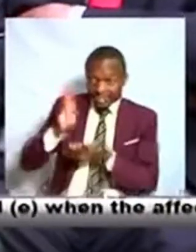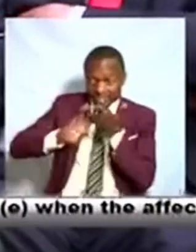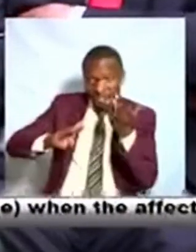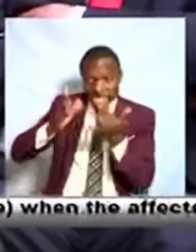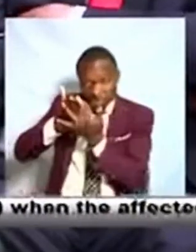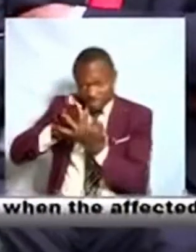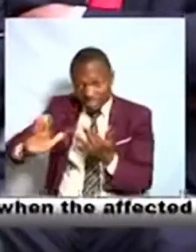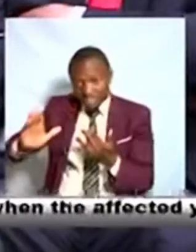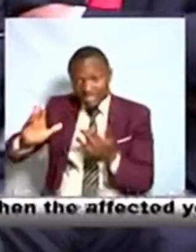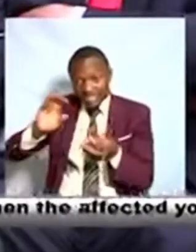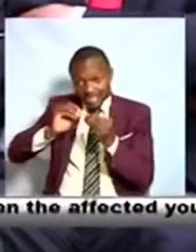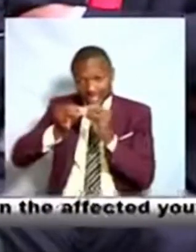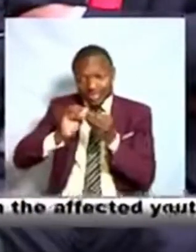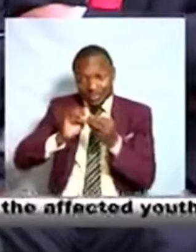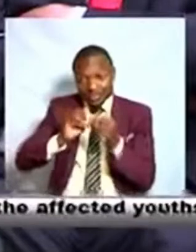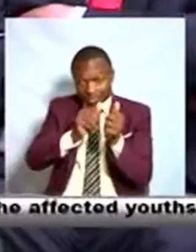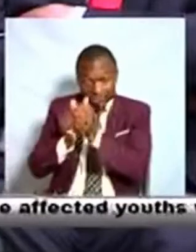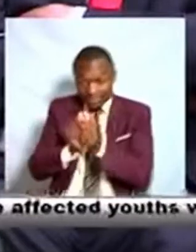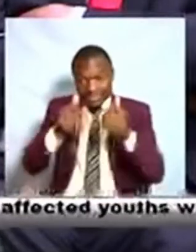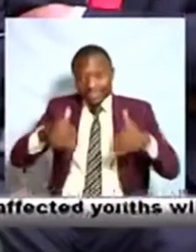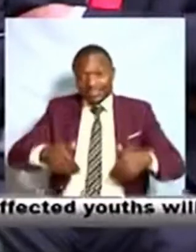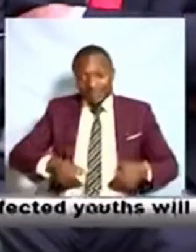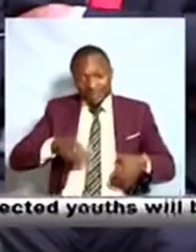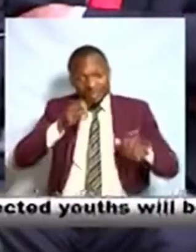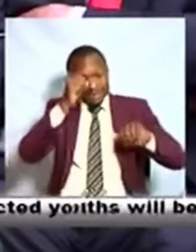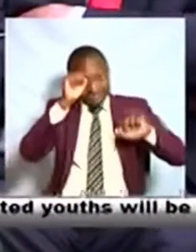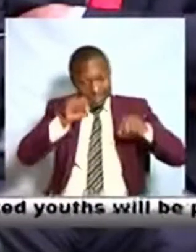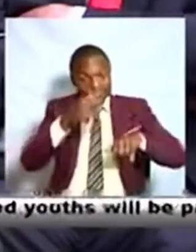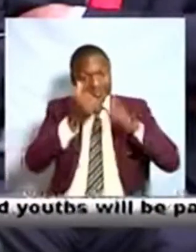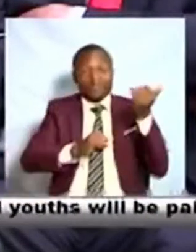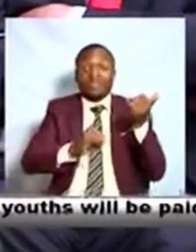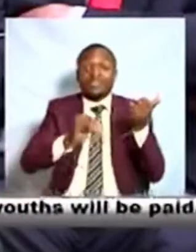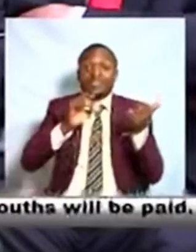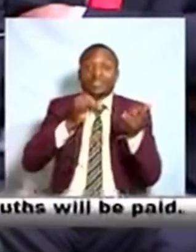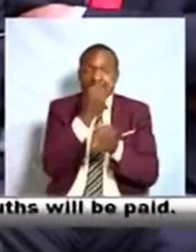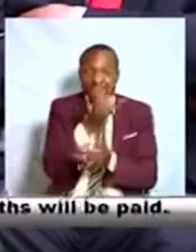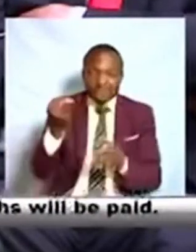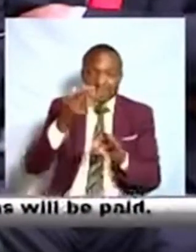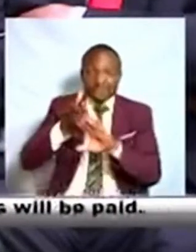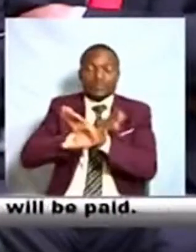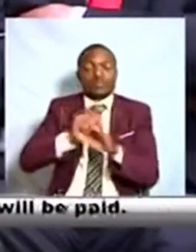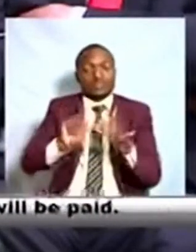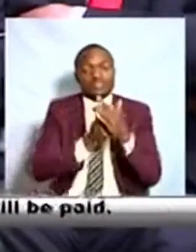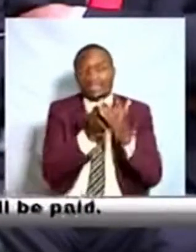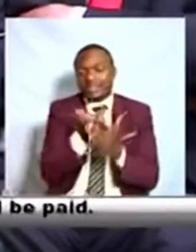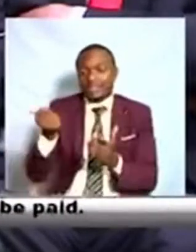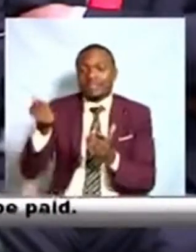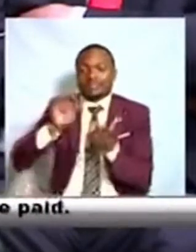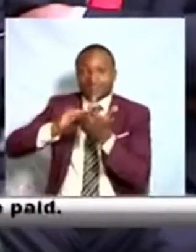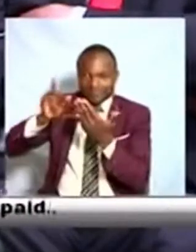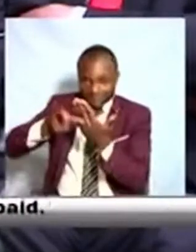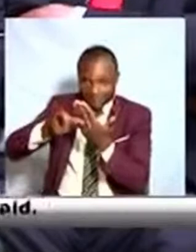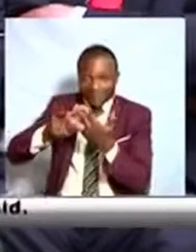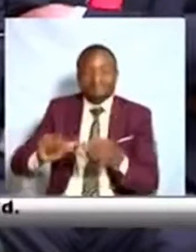can finish this issue before we start another program.